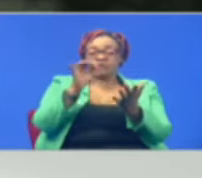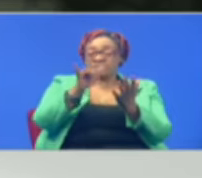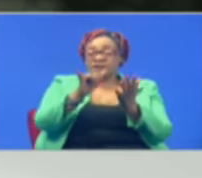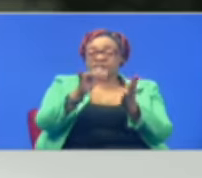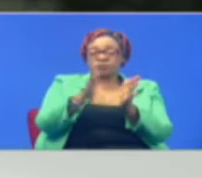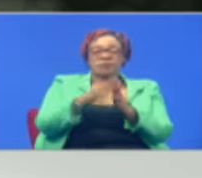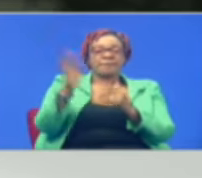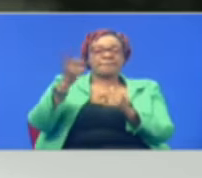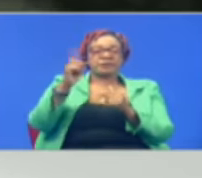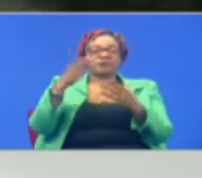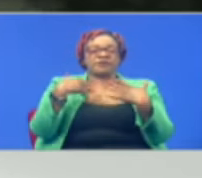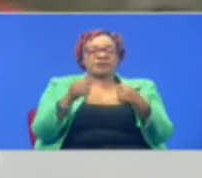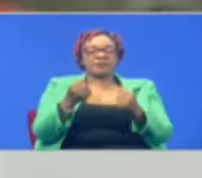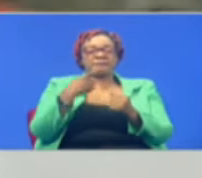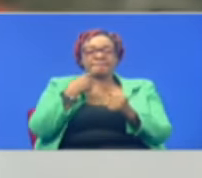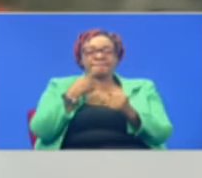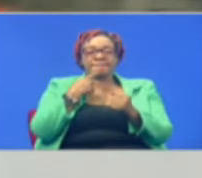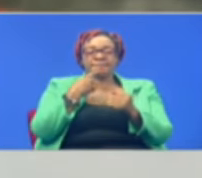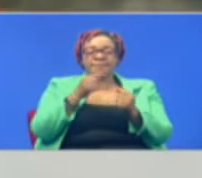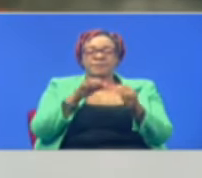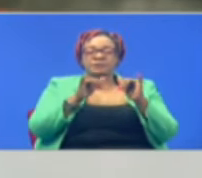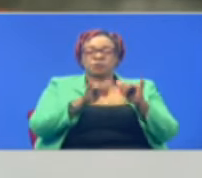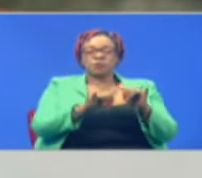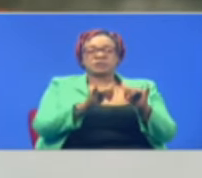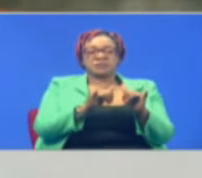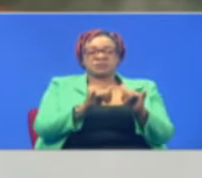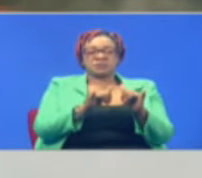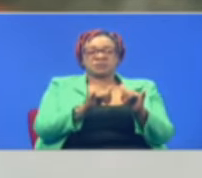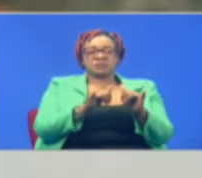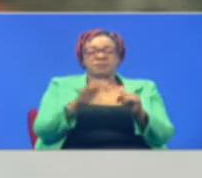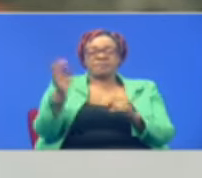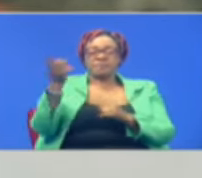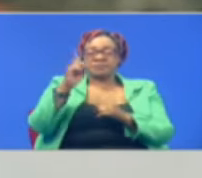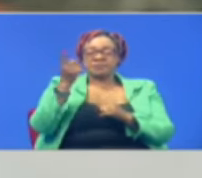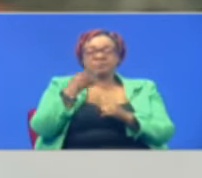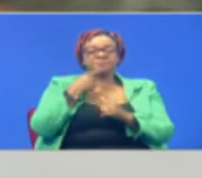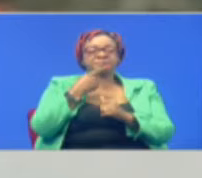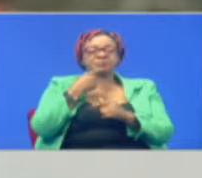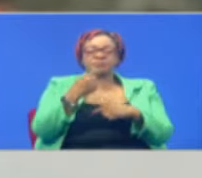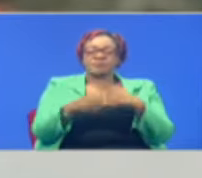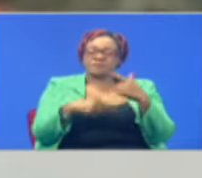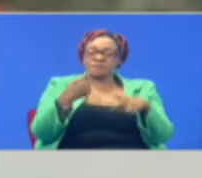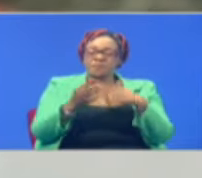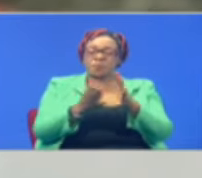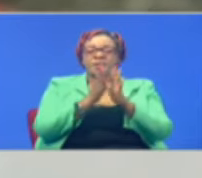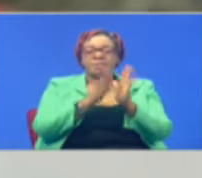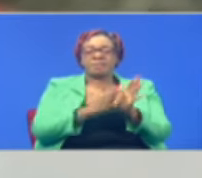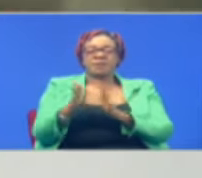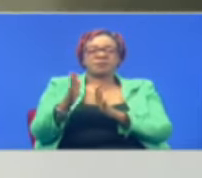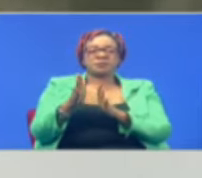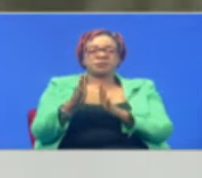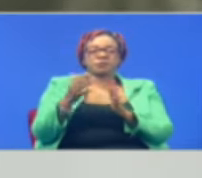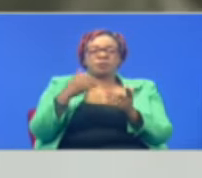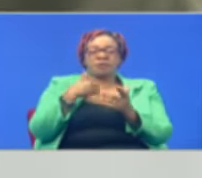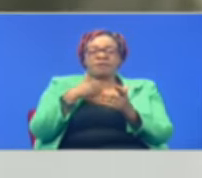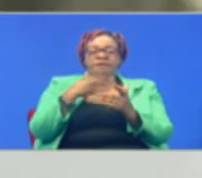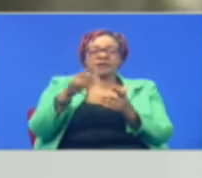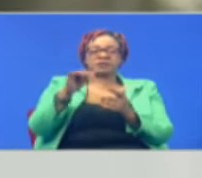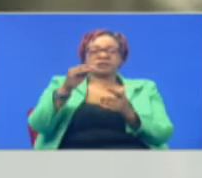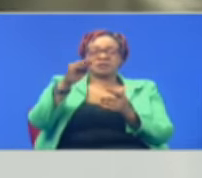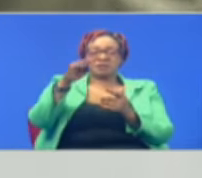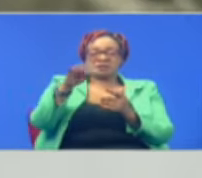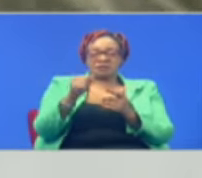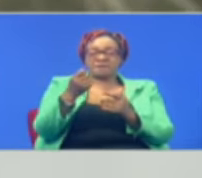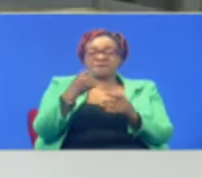Health saying it has managed to contain it. The ministry further says it will continue with the planned rollout of the AstraZeneca Oxford vaccine